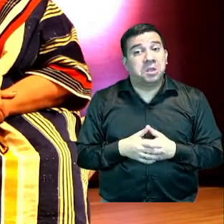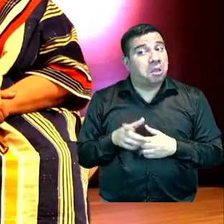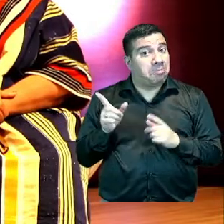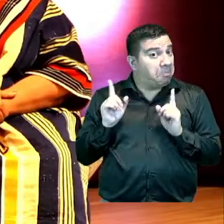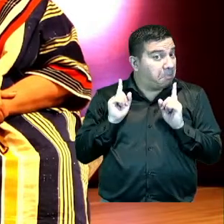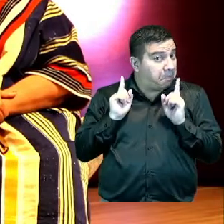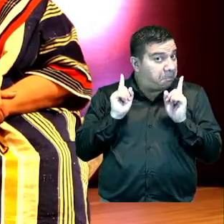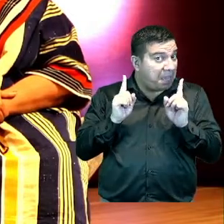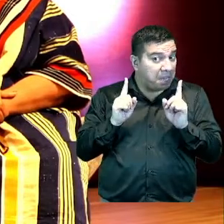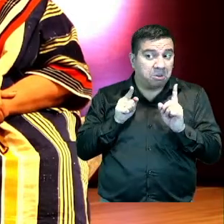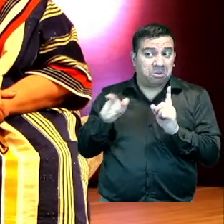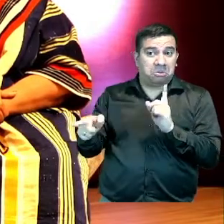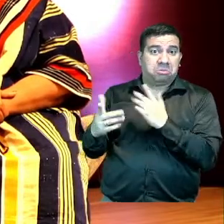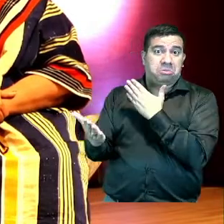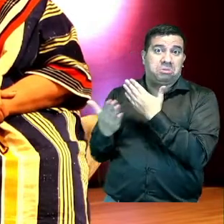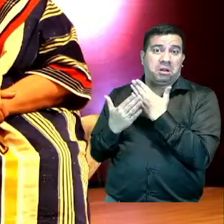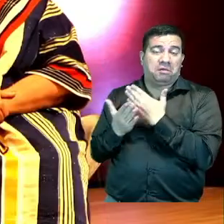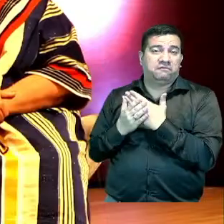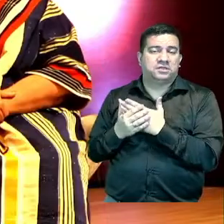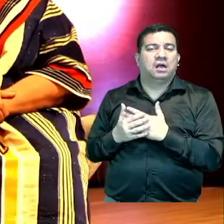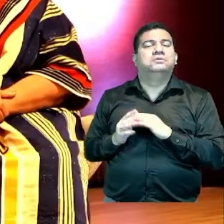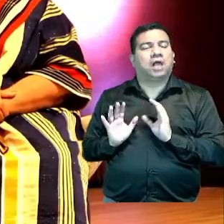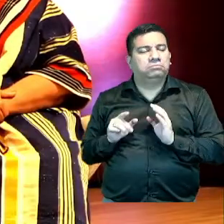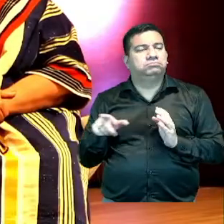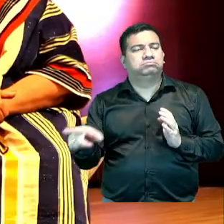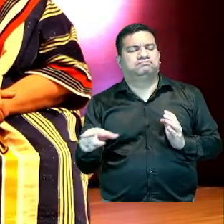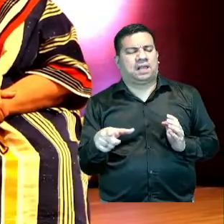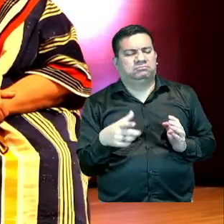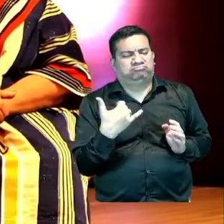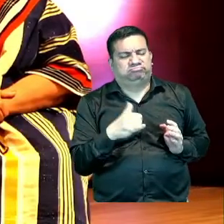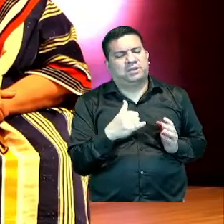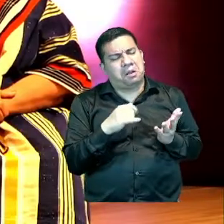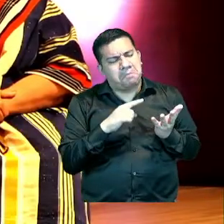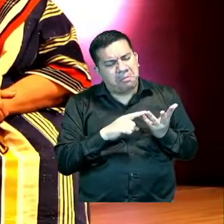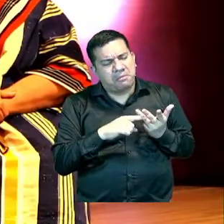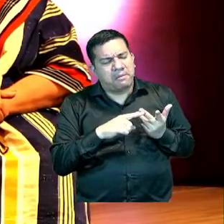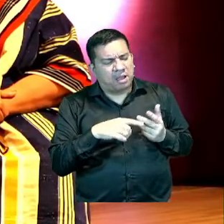But she did tell me what I did learn,